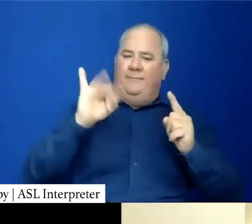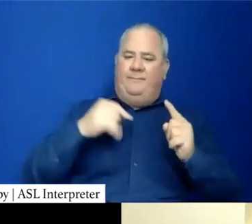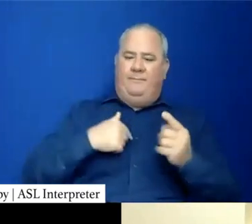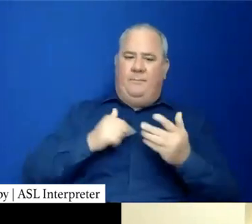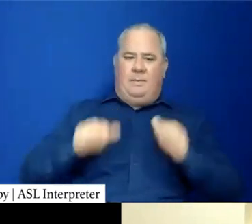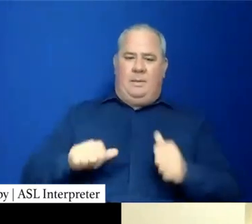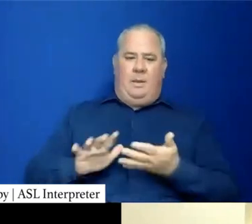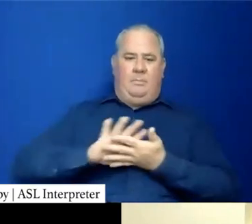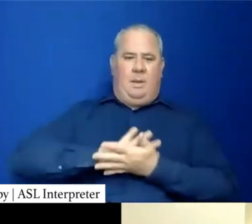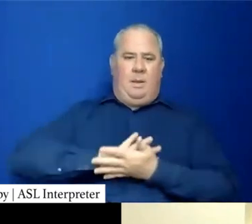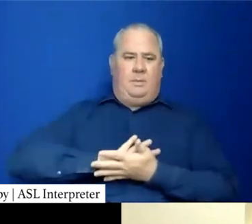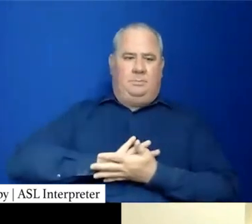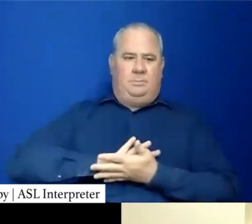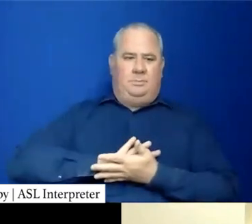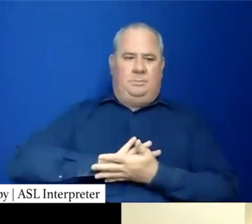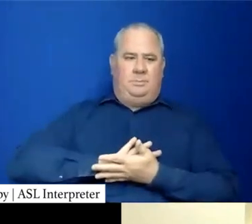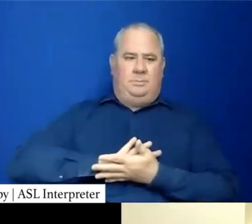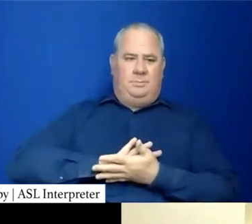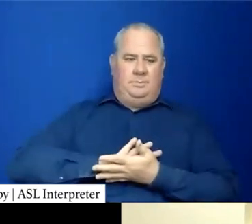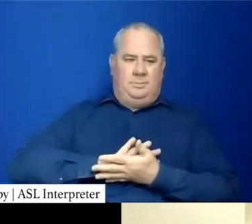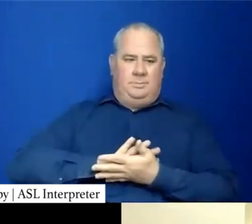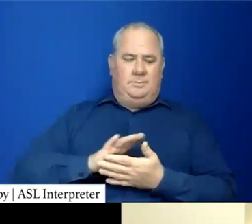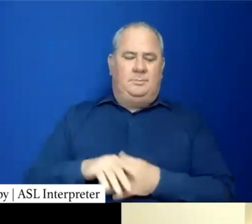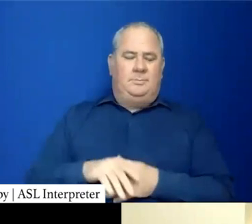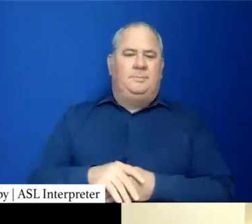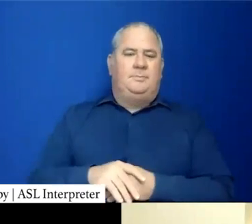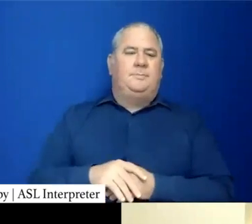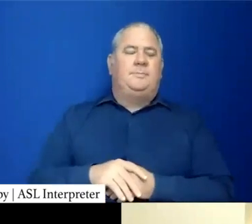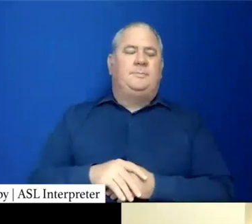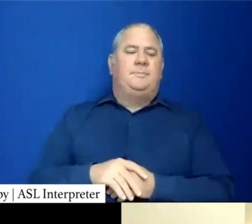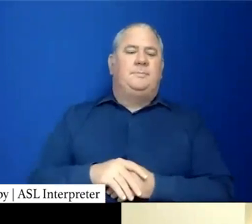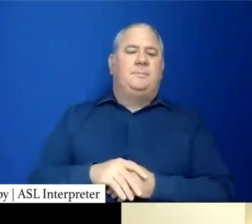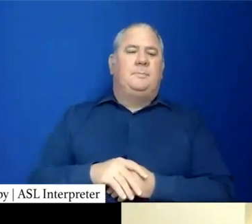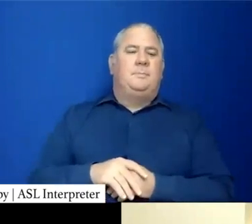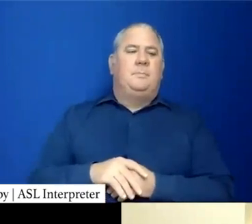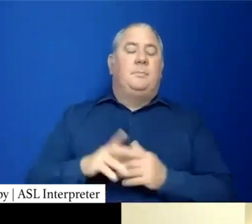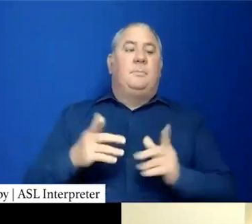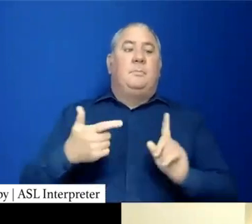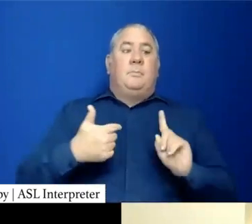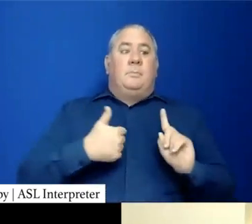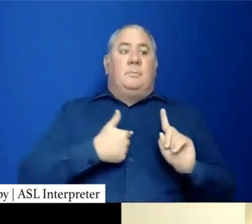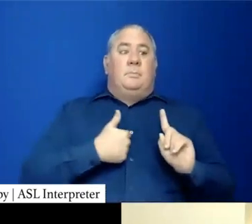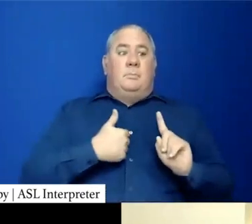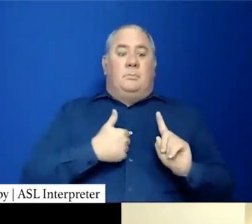age. And it's so, it can be so destructive, because like, well,